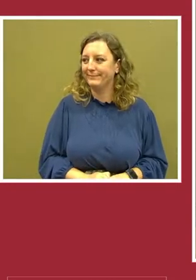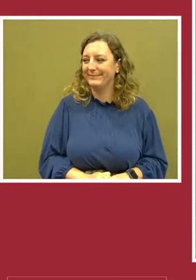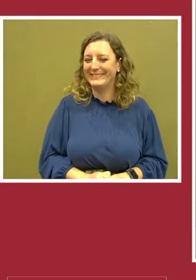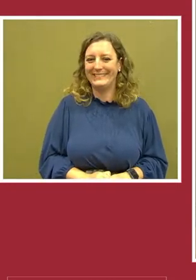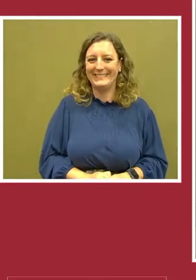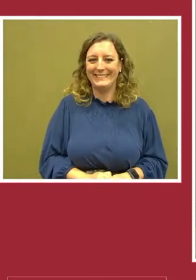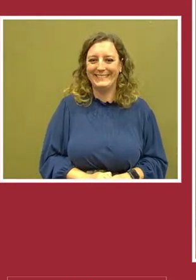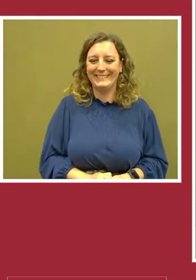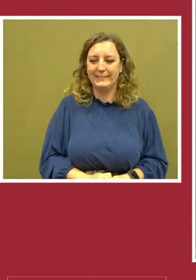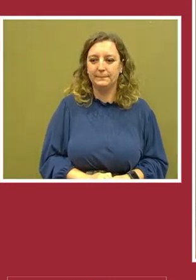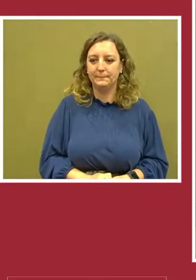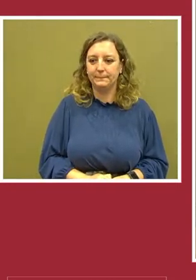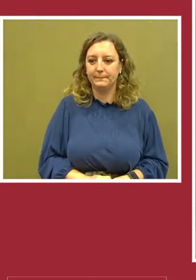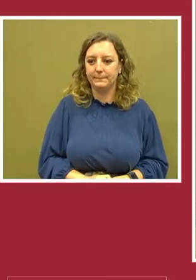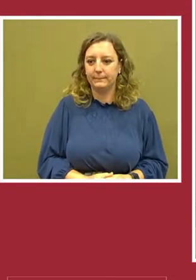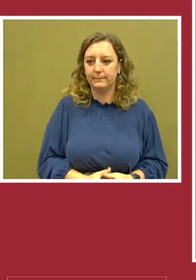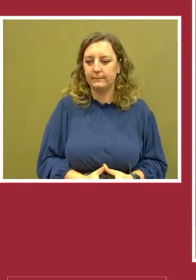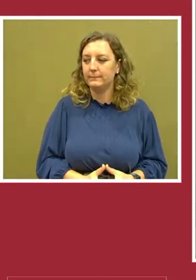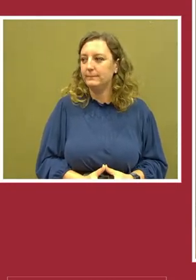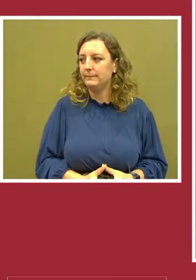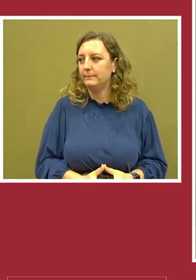Ooh.